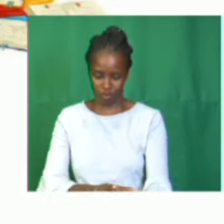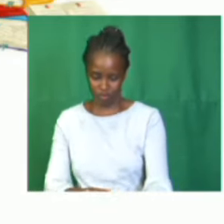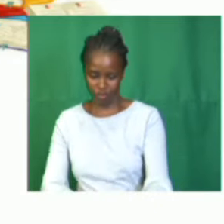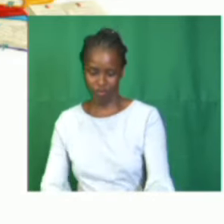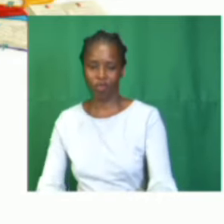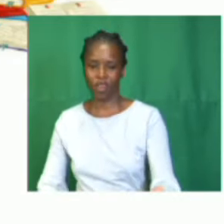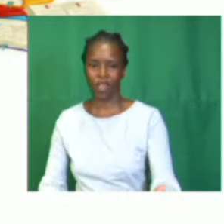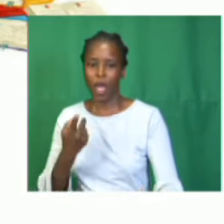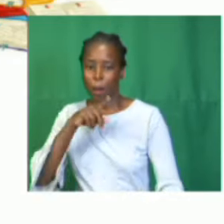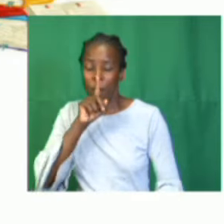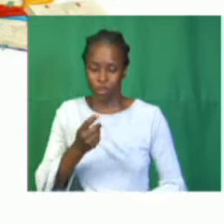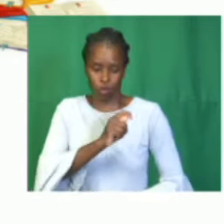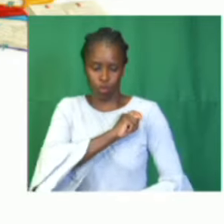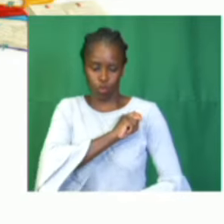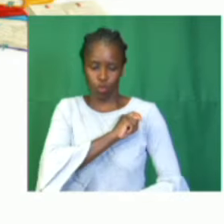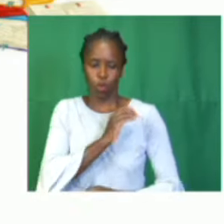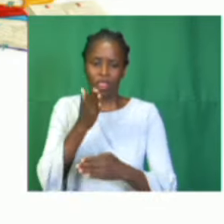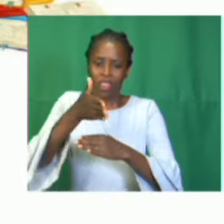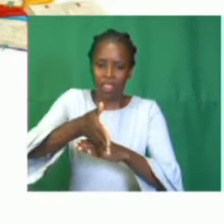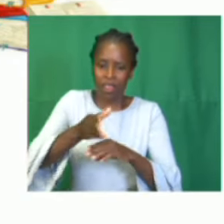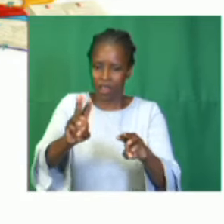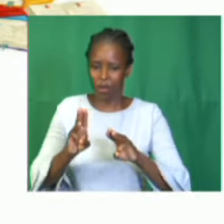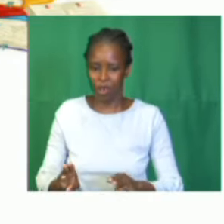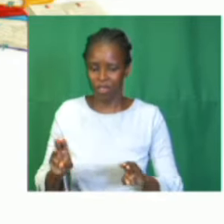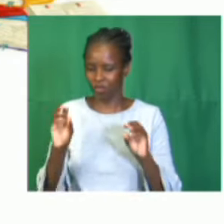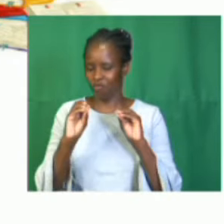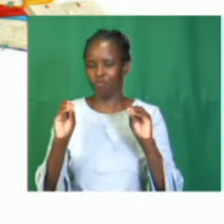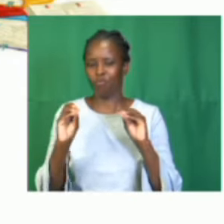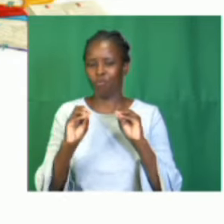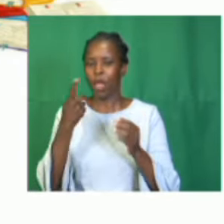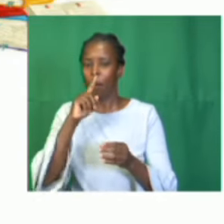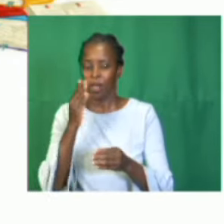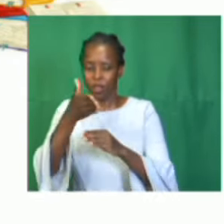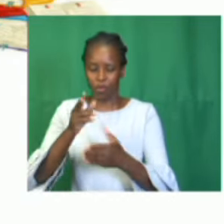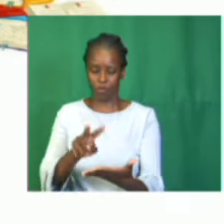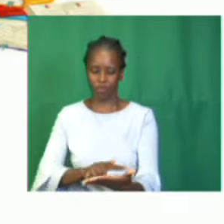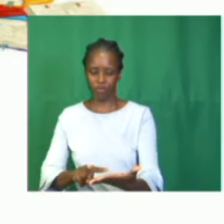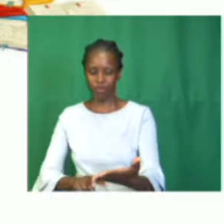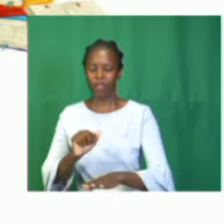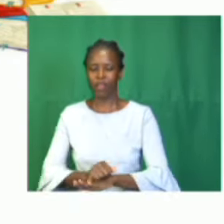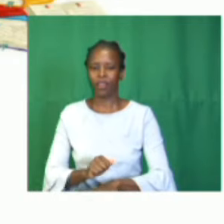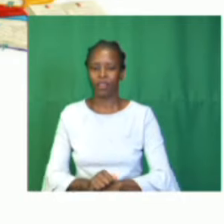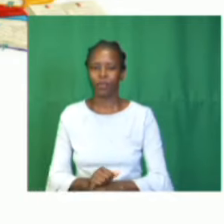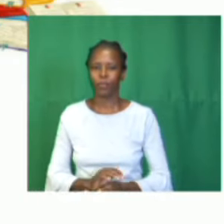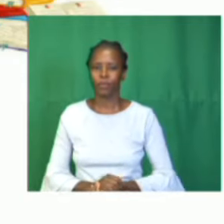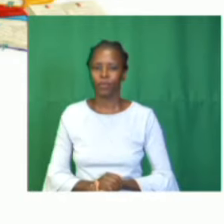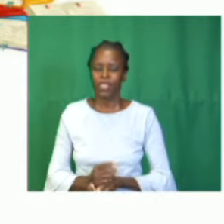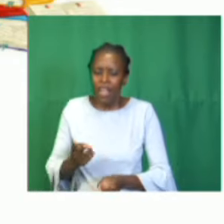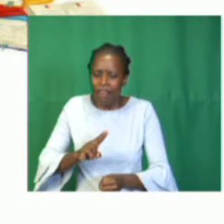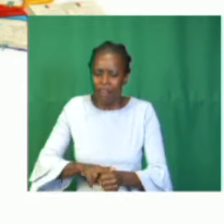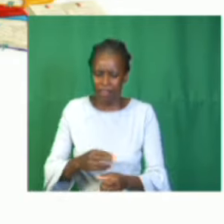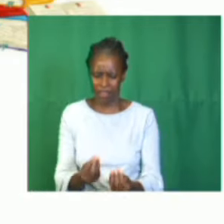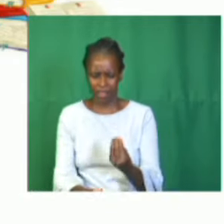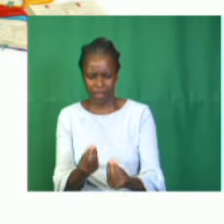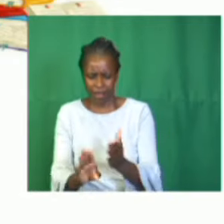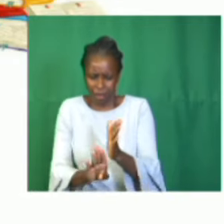to, but the book has taken you to that place. It also aids the learner to develop in